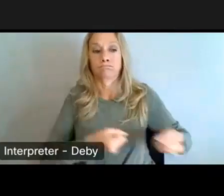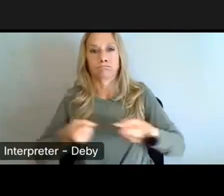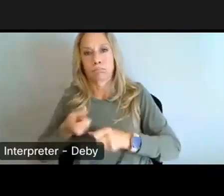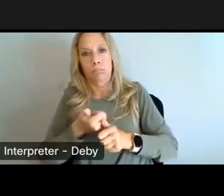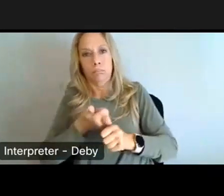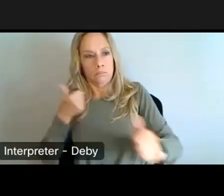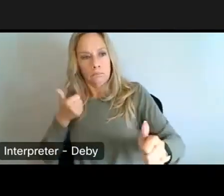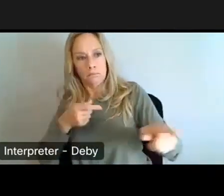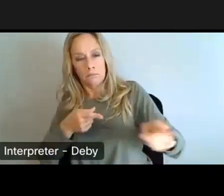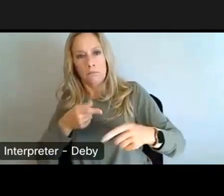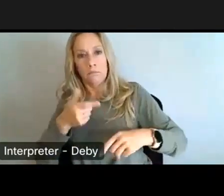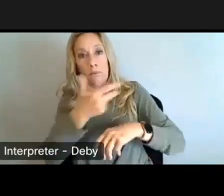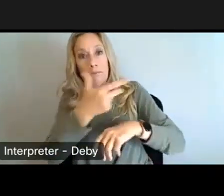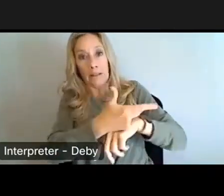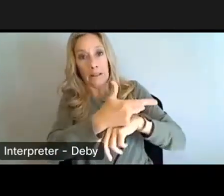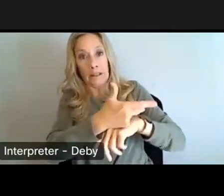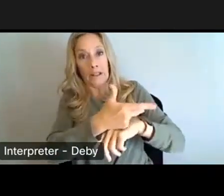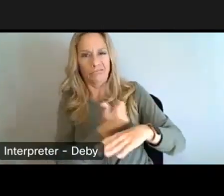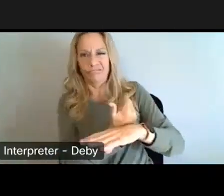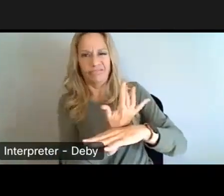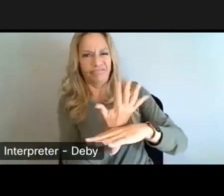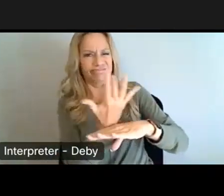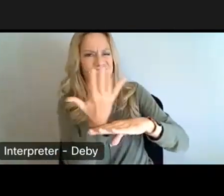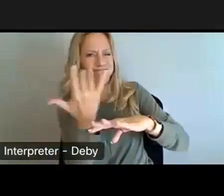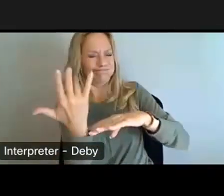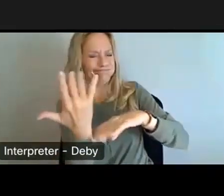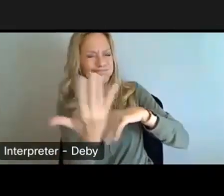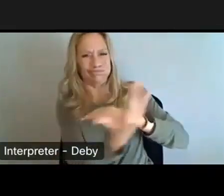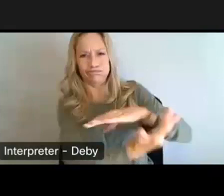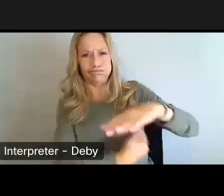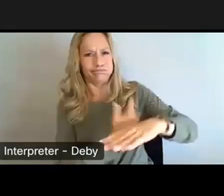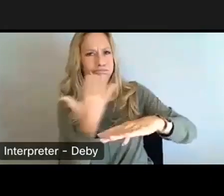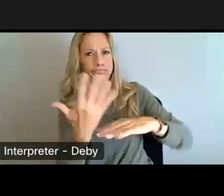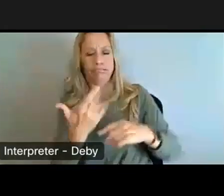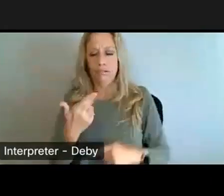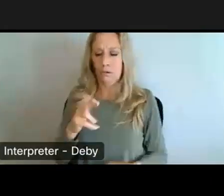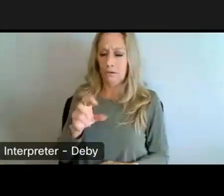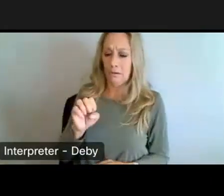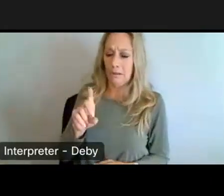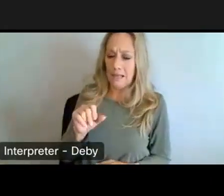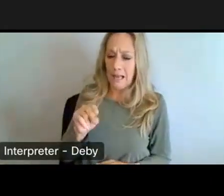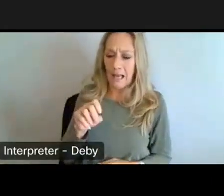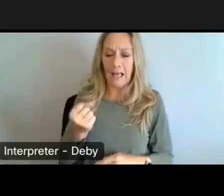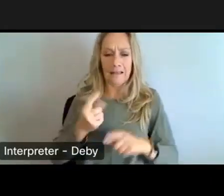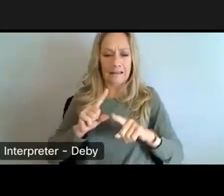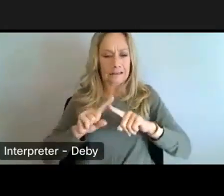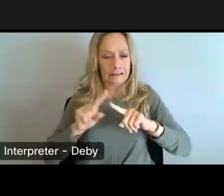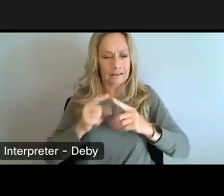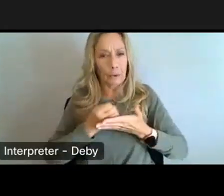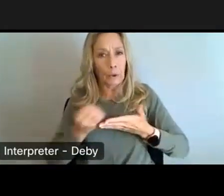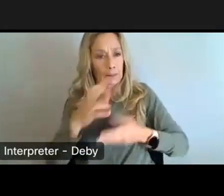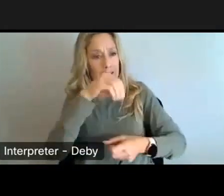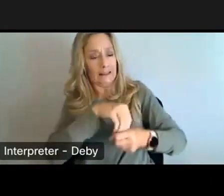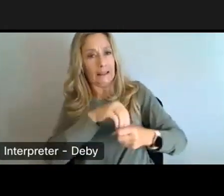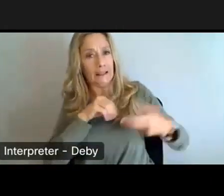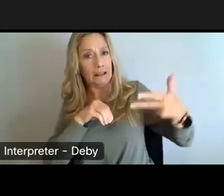in flames by this point. We had spare ammunition and grenades and kind of like